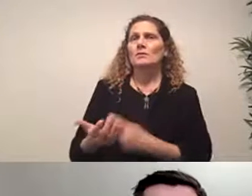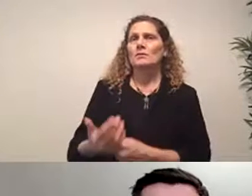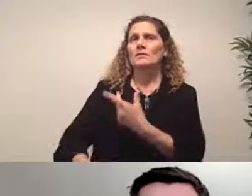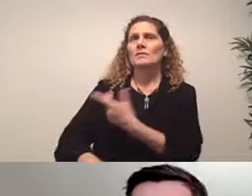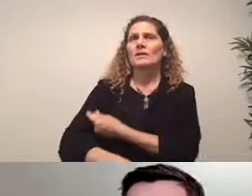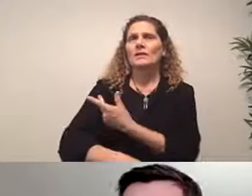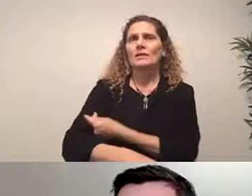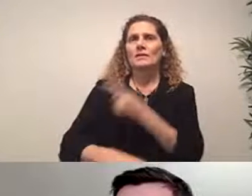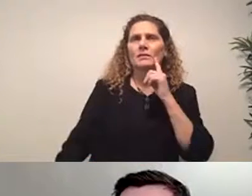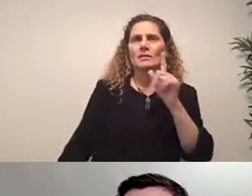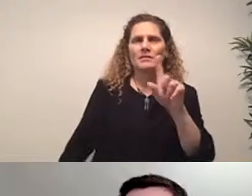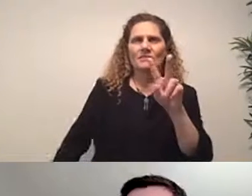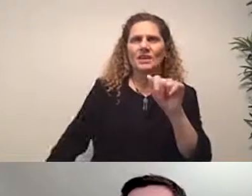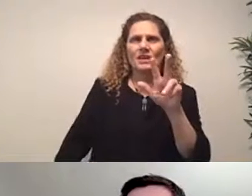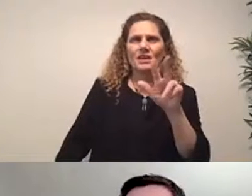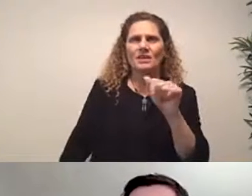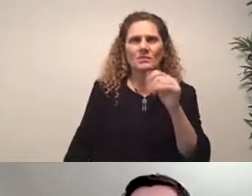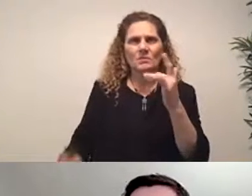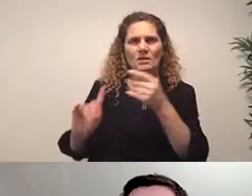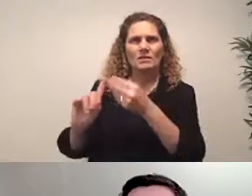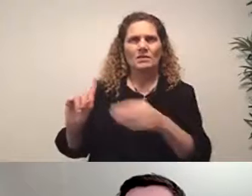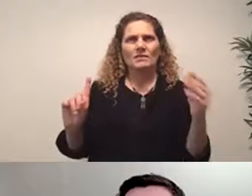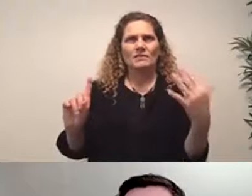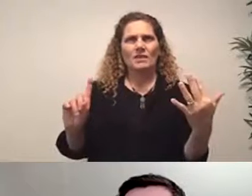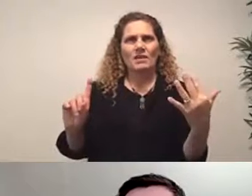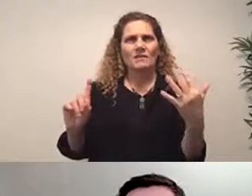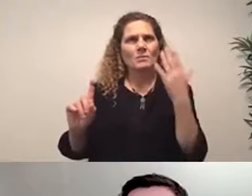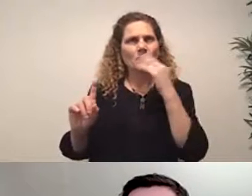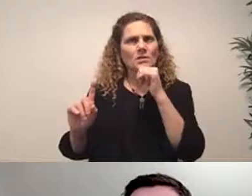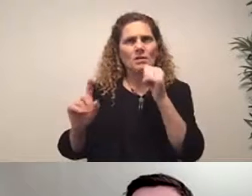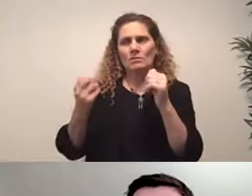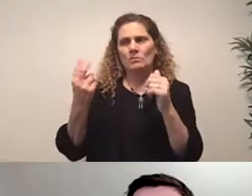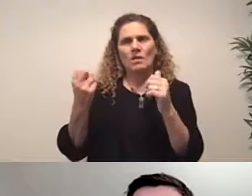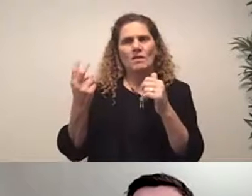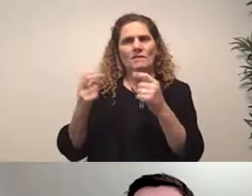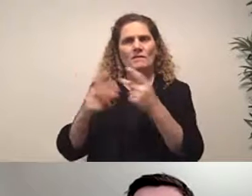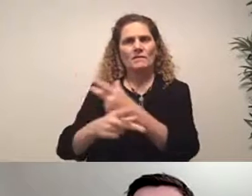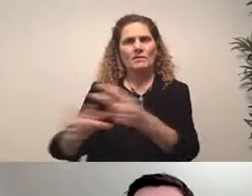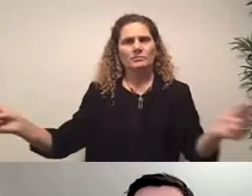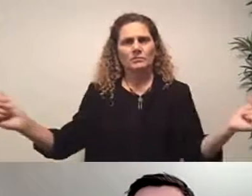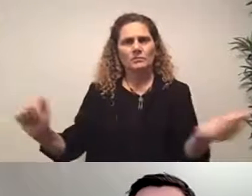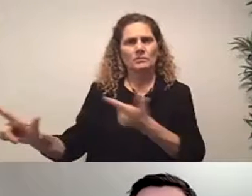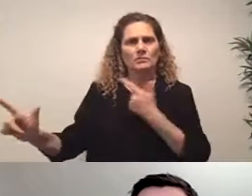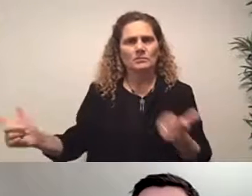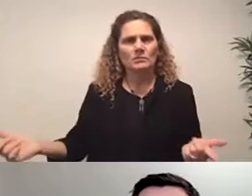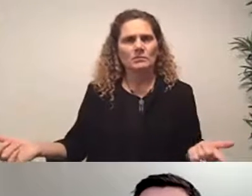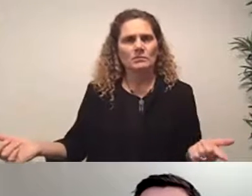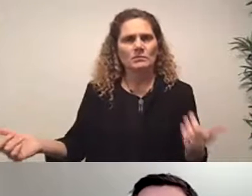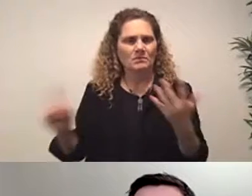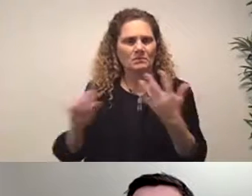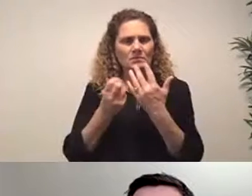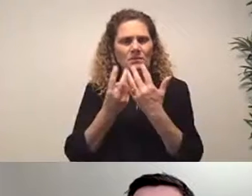Yeah, it's a question I don't have a great answer to. You'd have to ask the specific health systems. I know there's a lot of